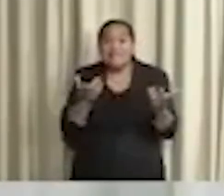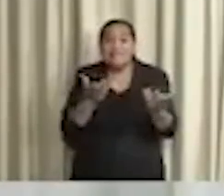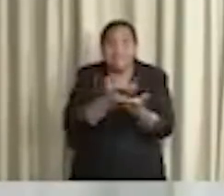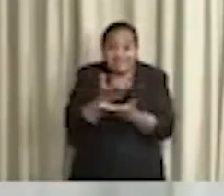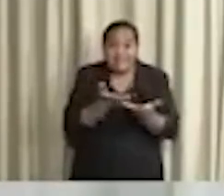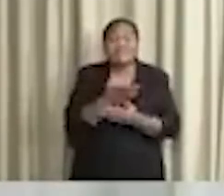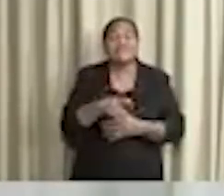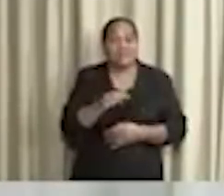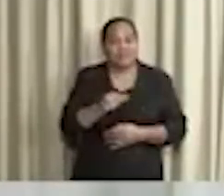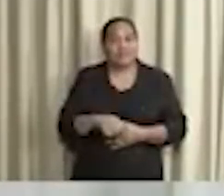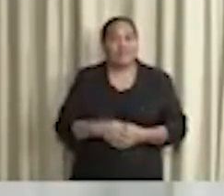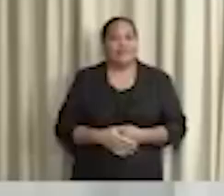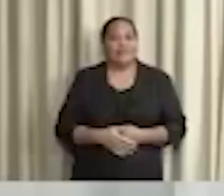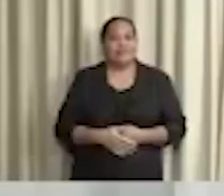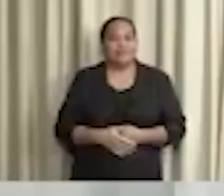season.